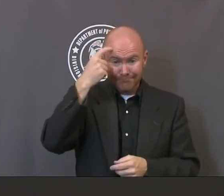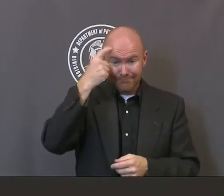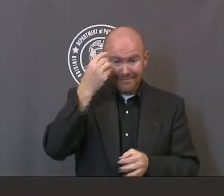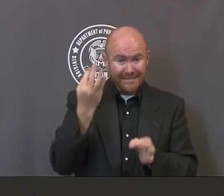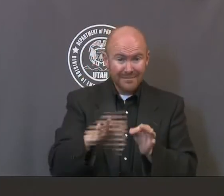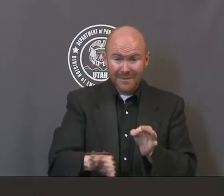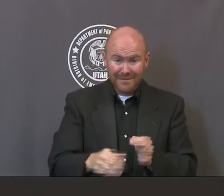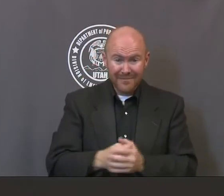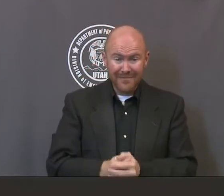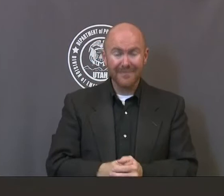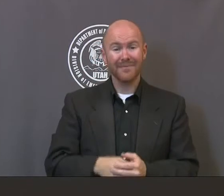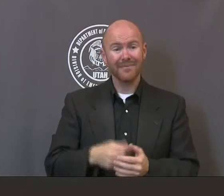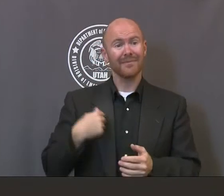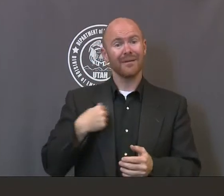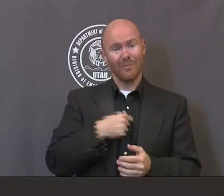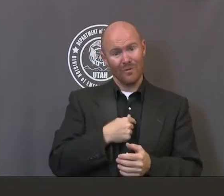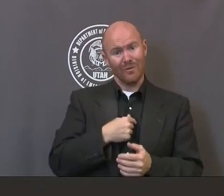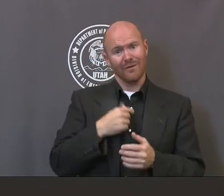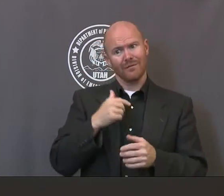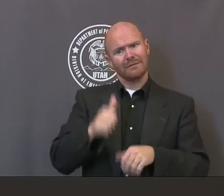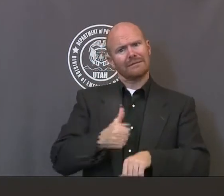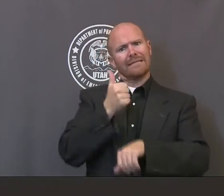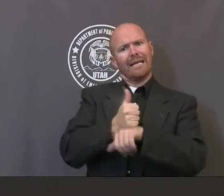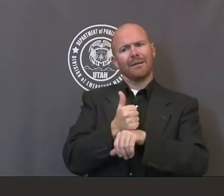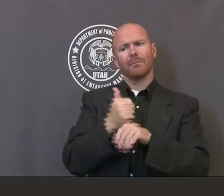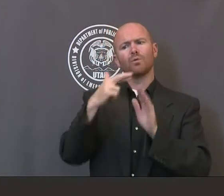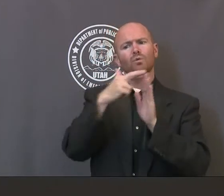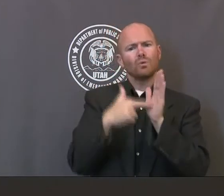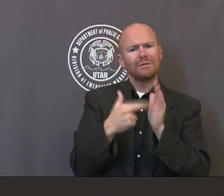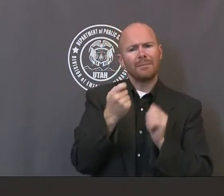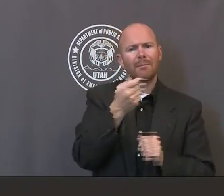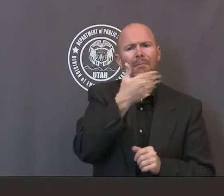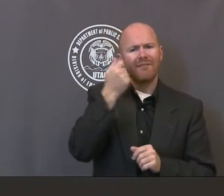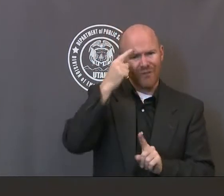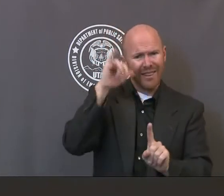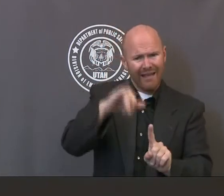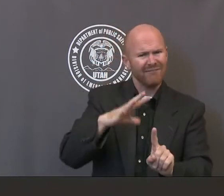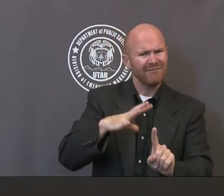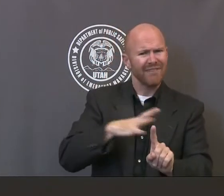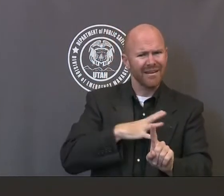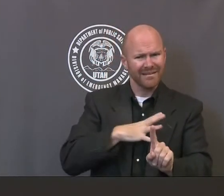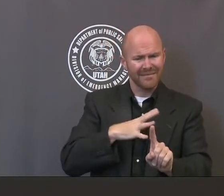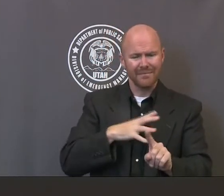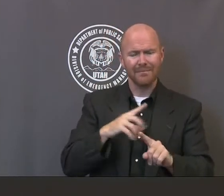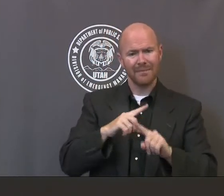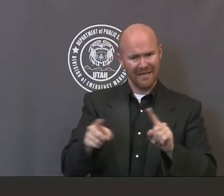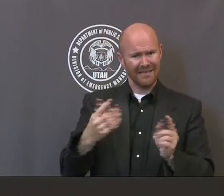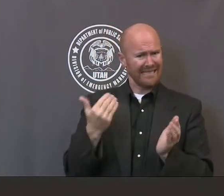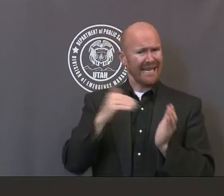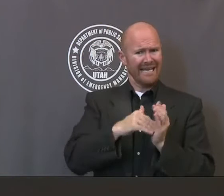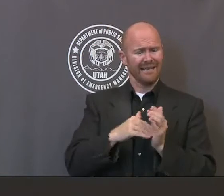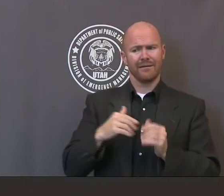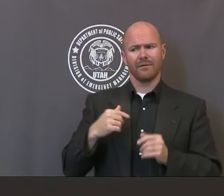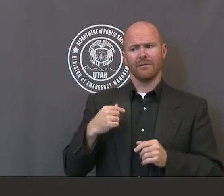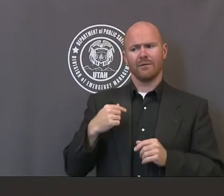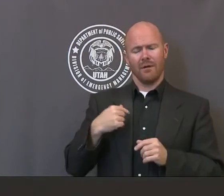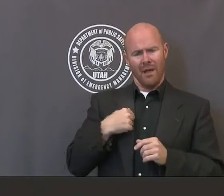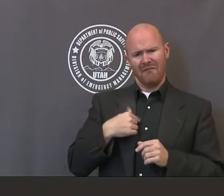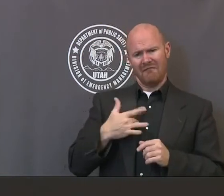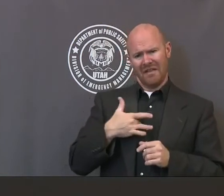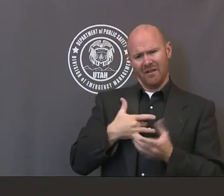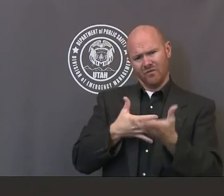we're having a little bit better way to designate, maybe a little simpler to understand in 3 different categories. But I'm very